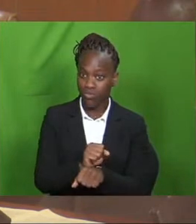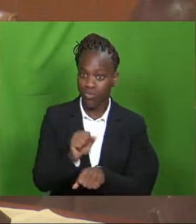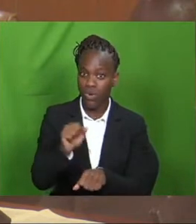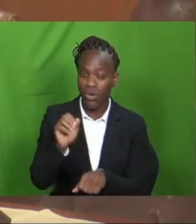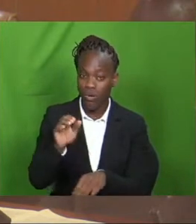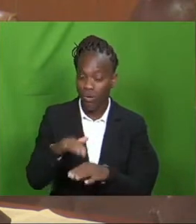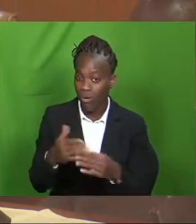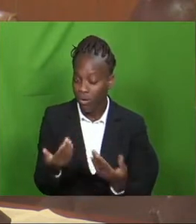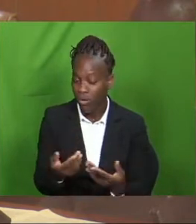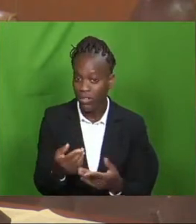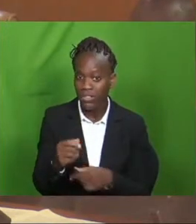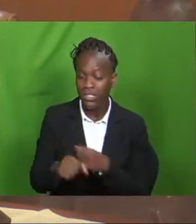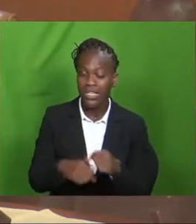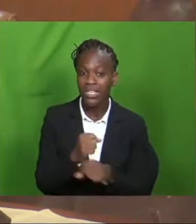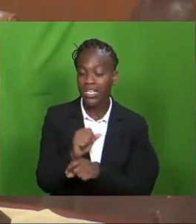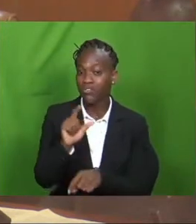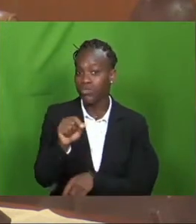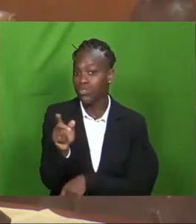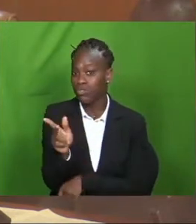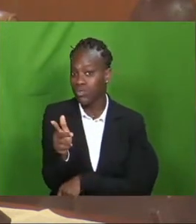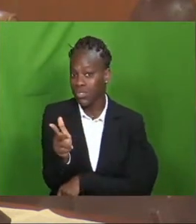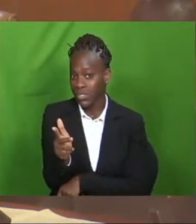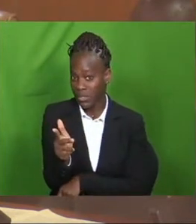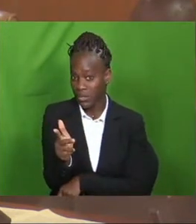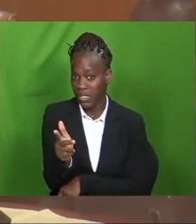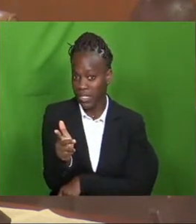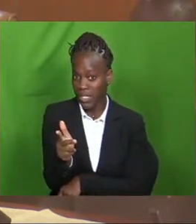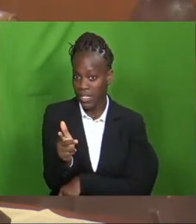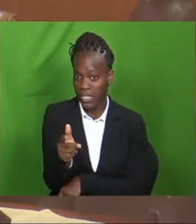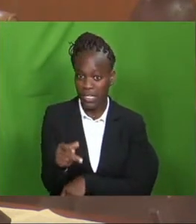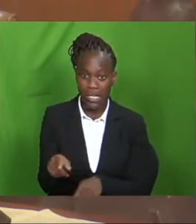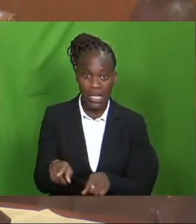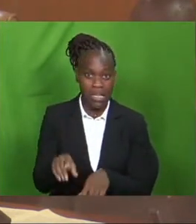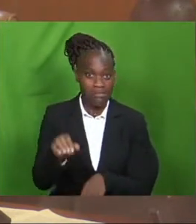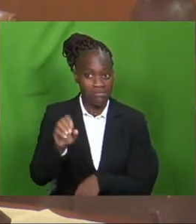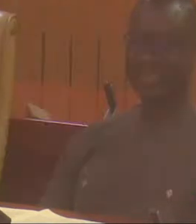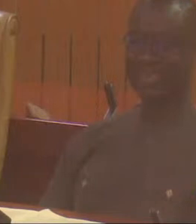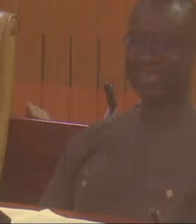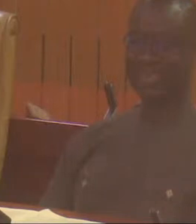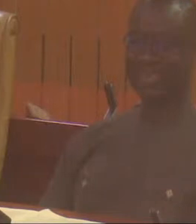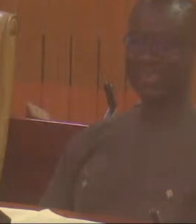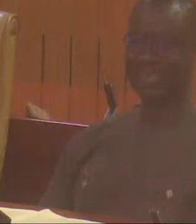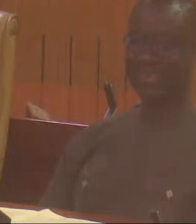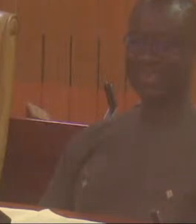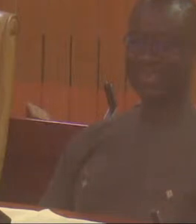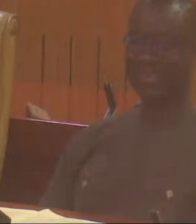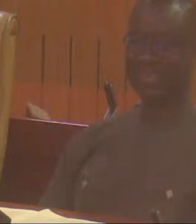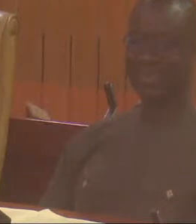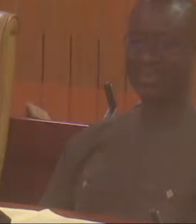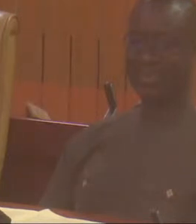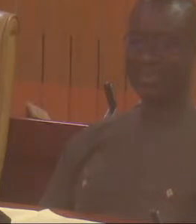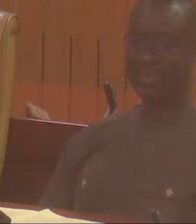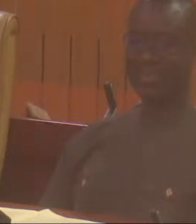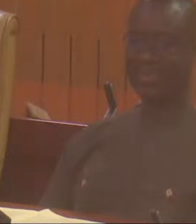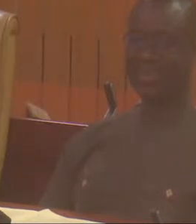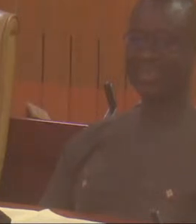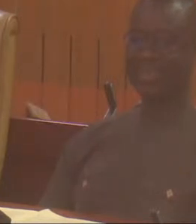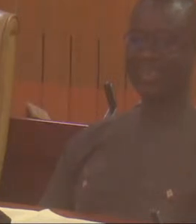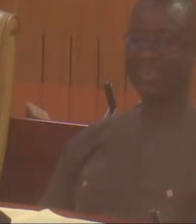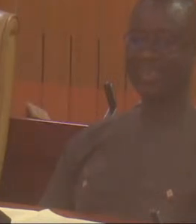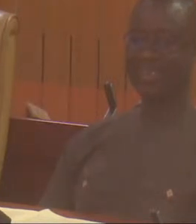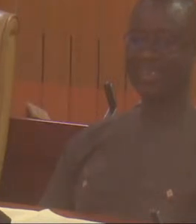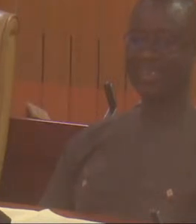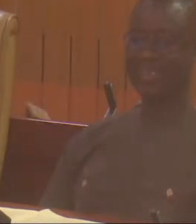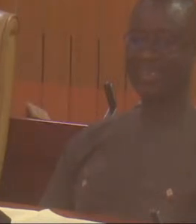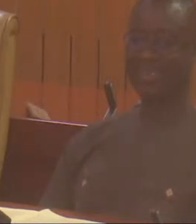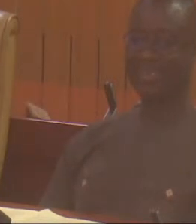in 2023? As for the database, I know he has the database, but I want to find out. Should I communicate